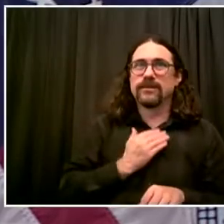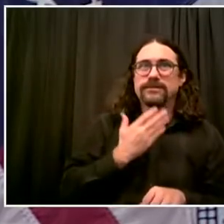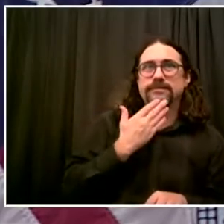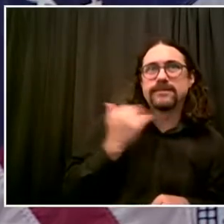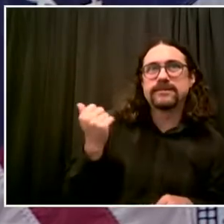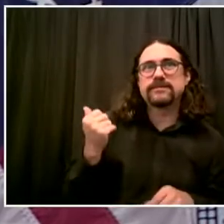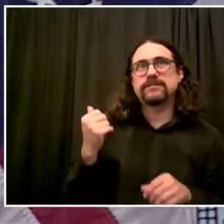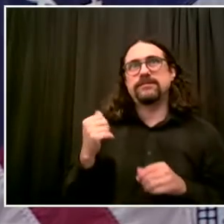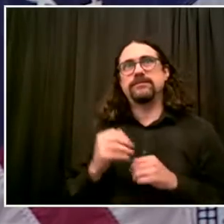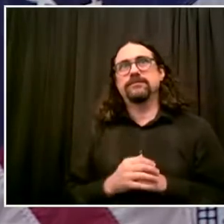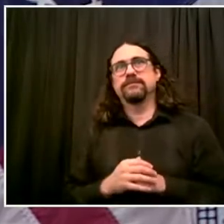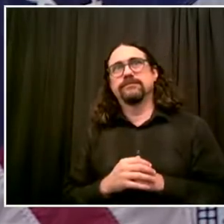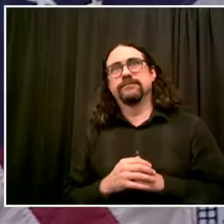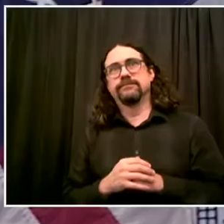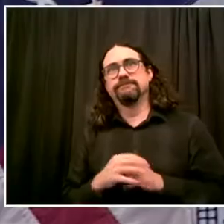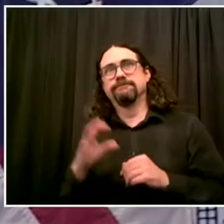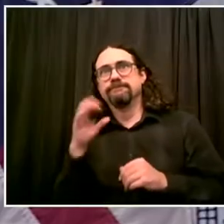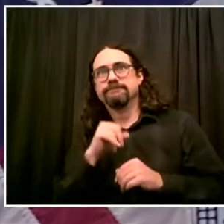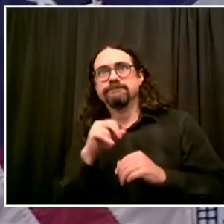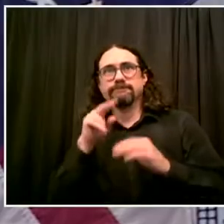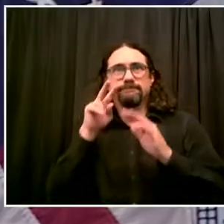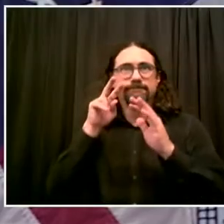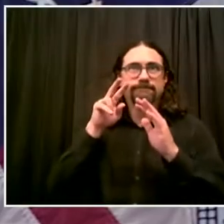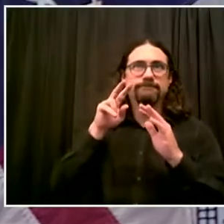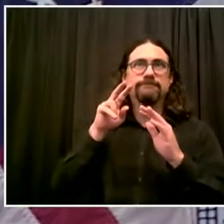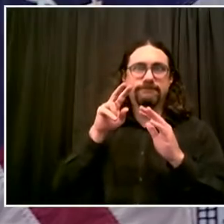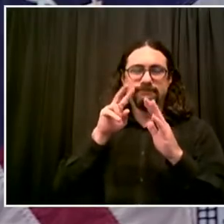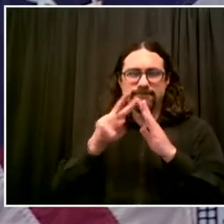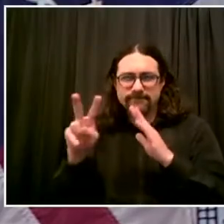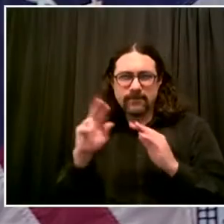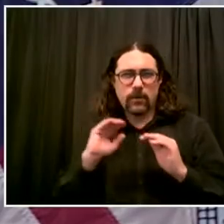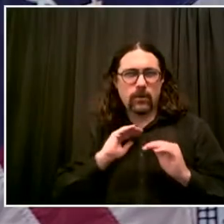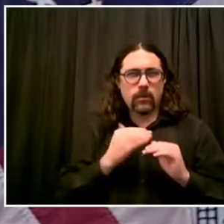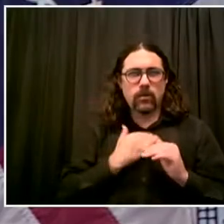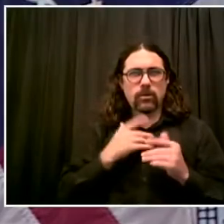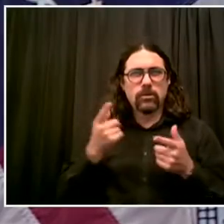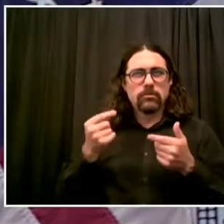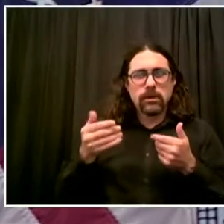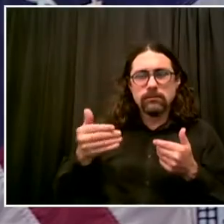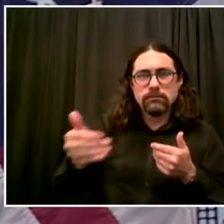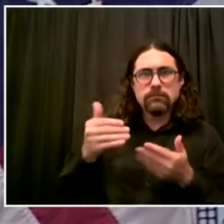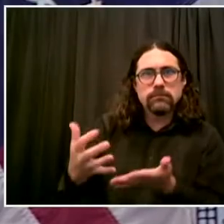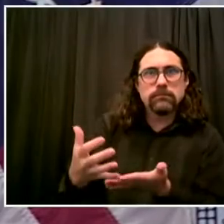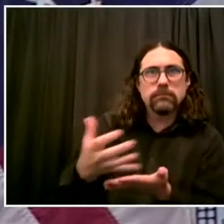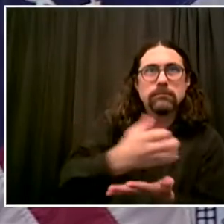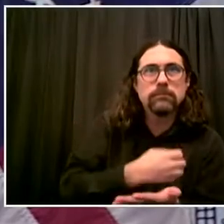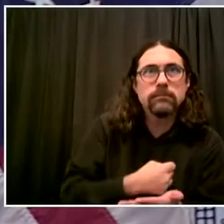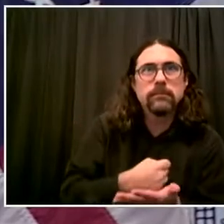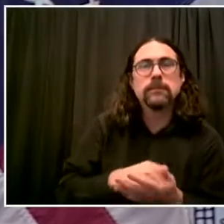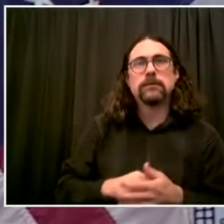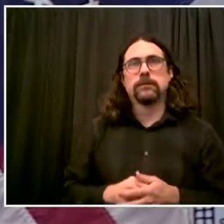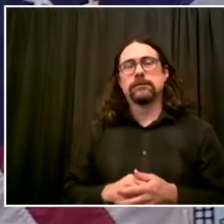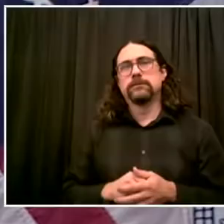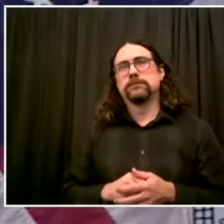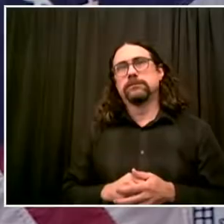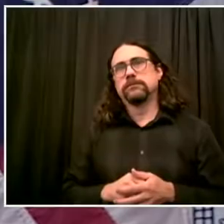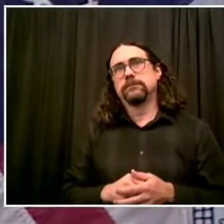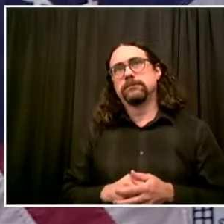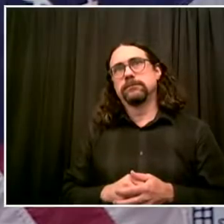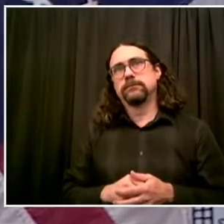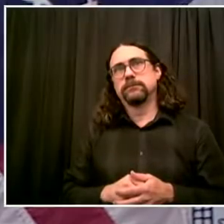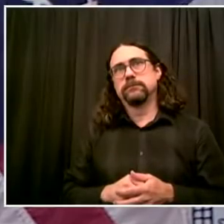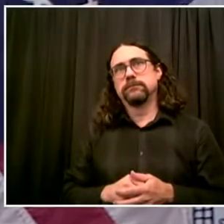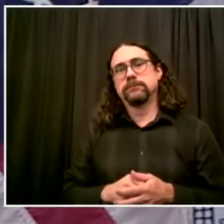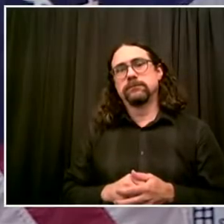$87 billion, we think that makes sense. But that number may have to go down again in the course of the new fiscal year